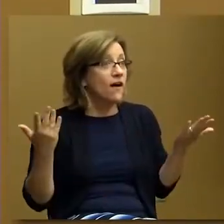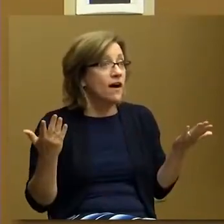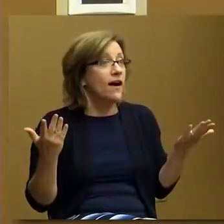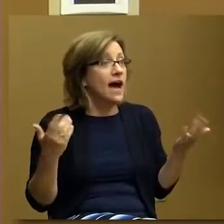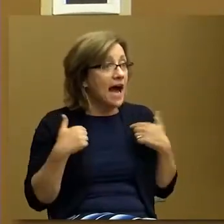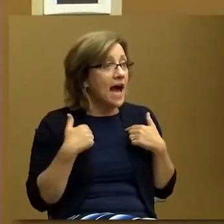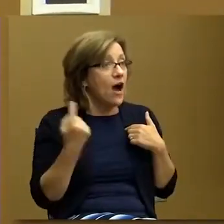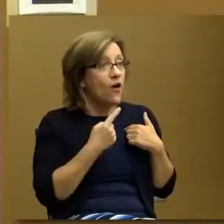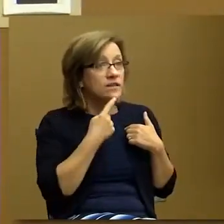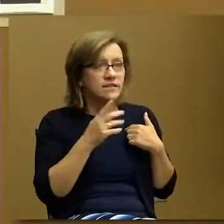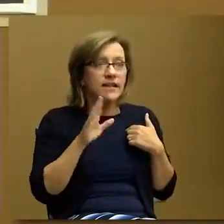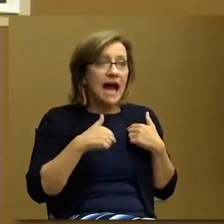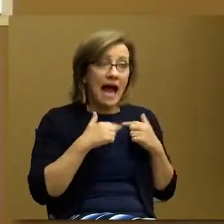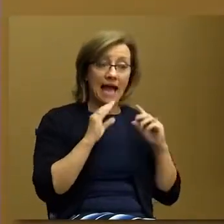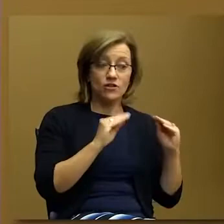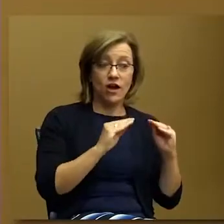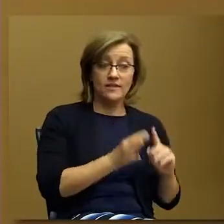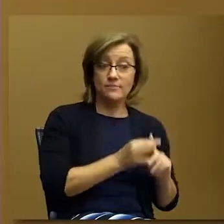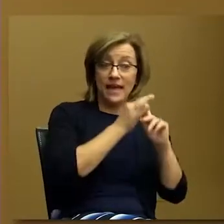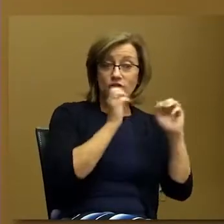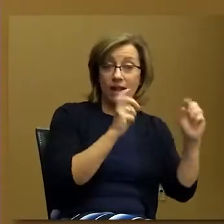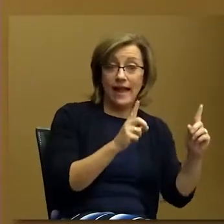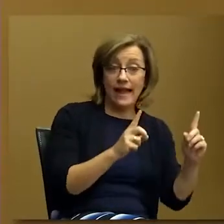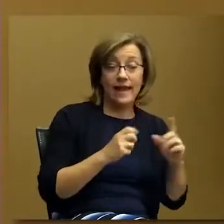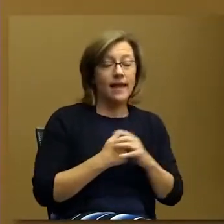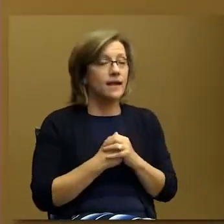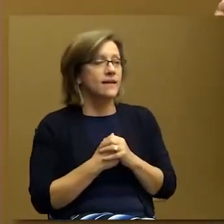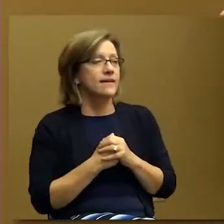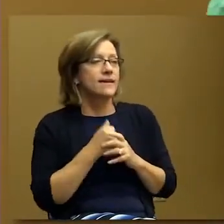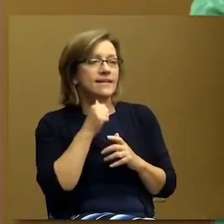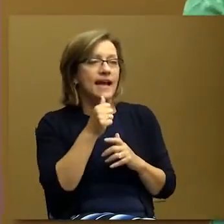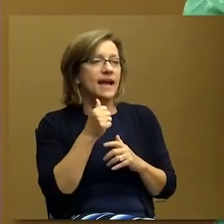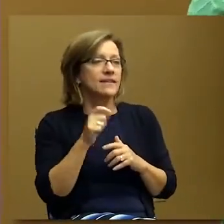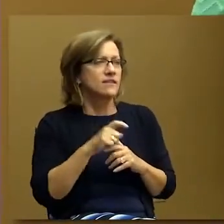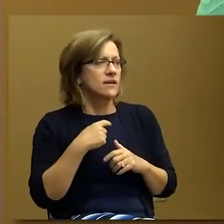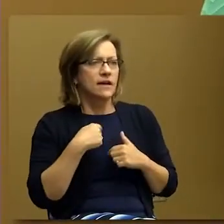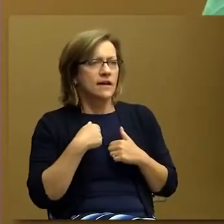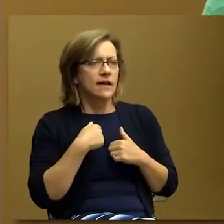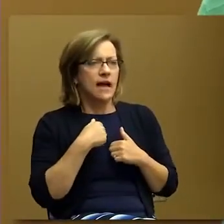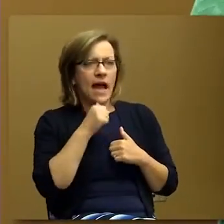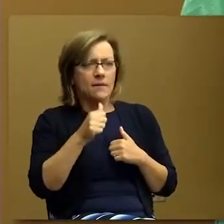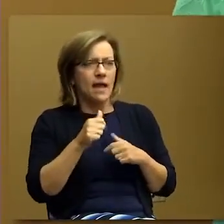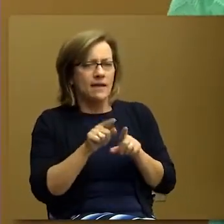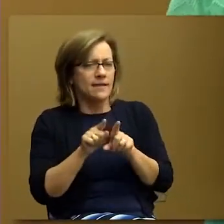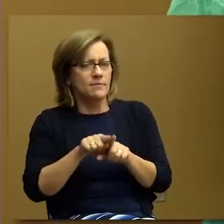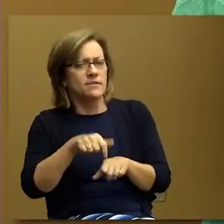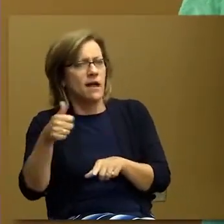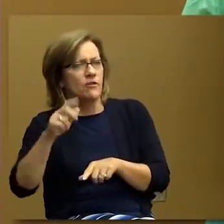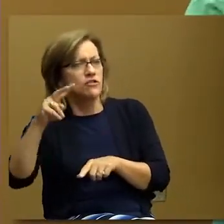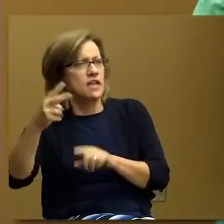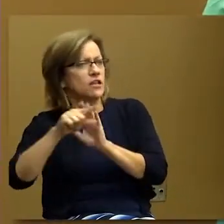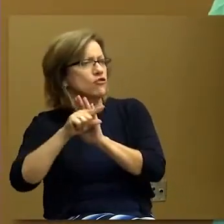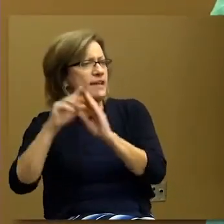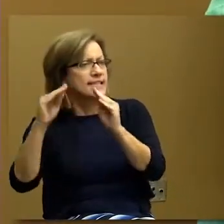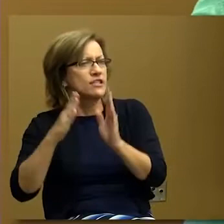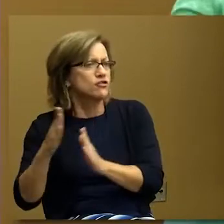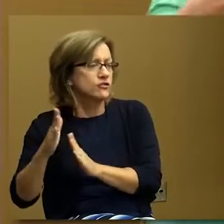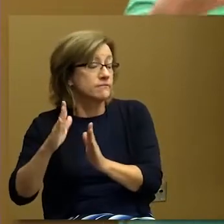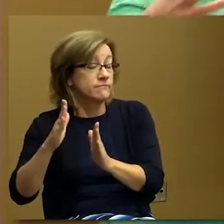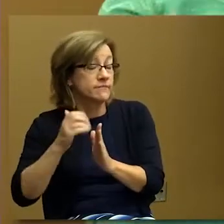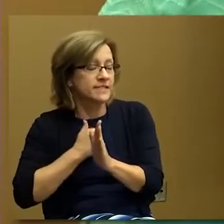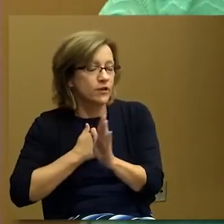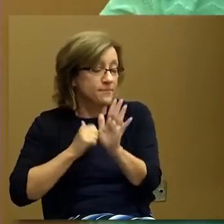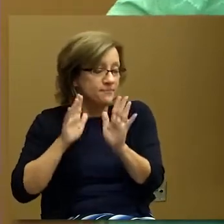always said I taught special ed, and we didn't necessarily, I wasn't like those second grade teachers, sorry.